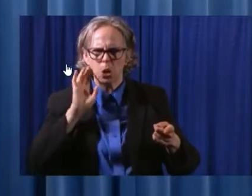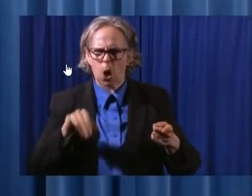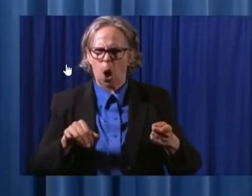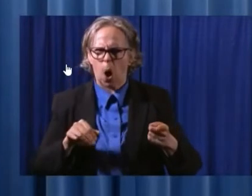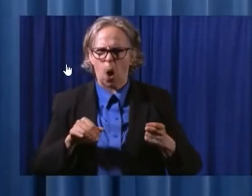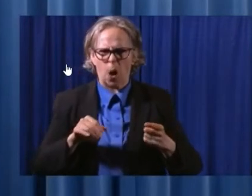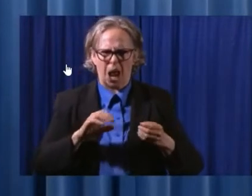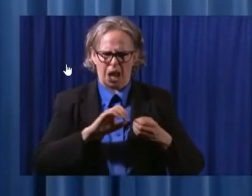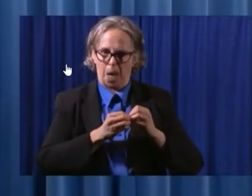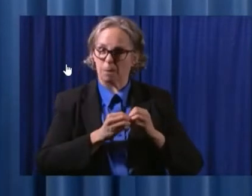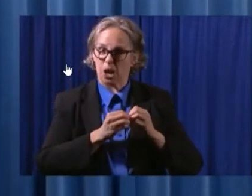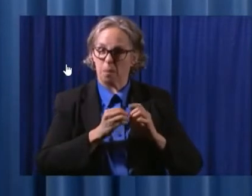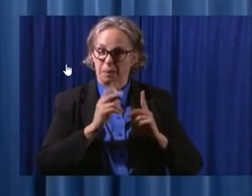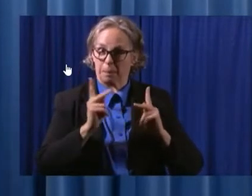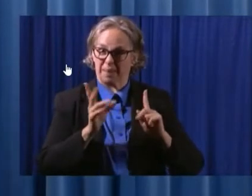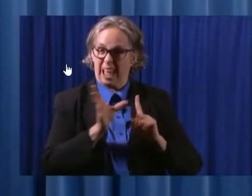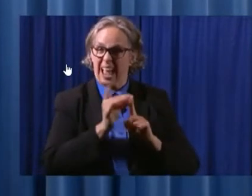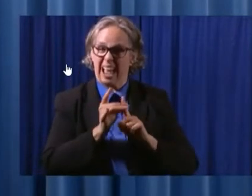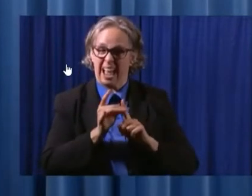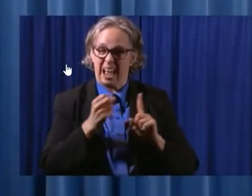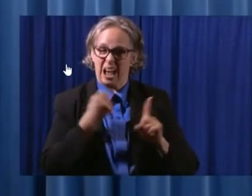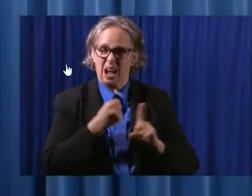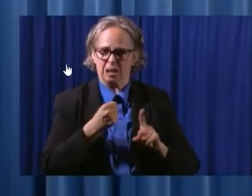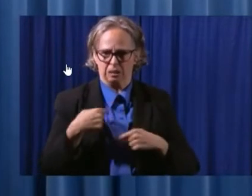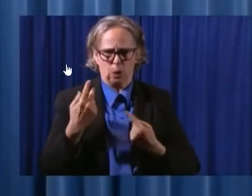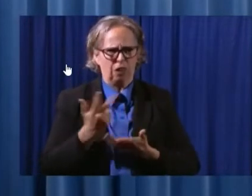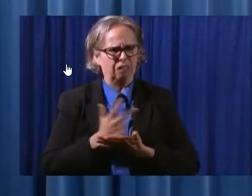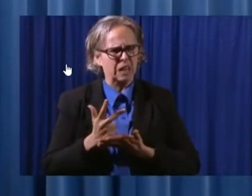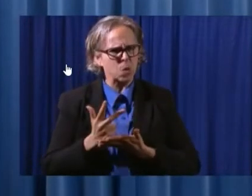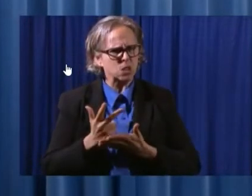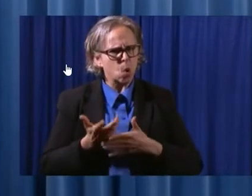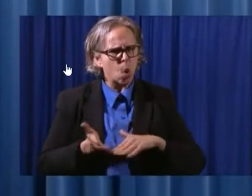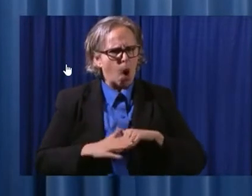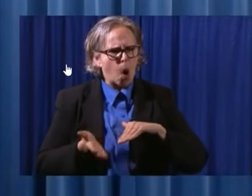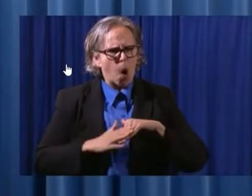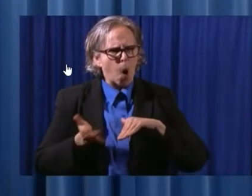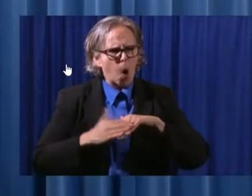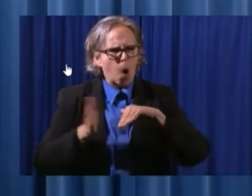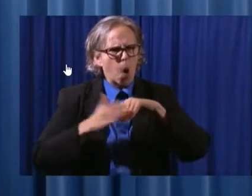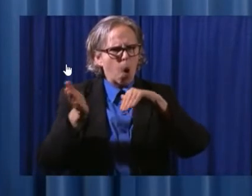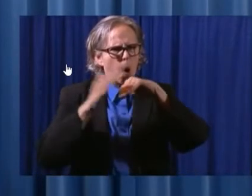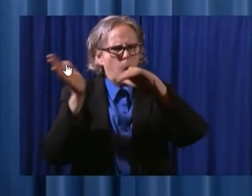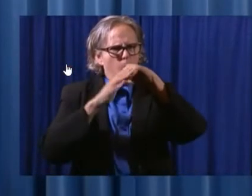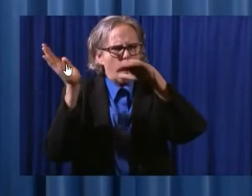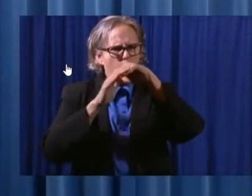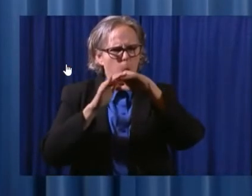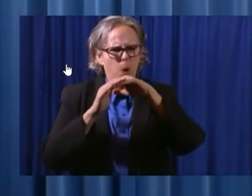We've seen them climb over the last 3 weeks. 412